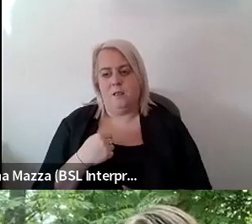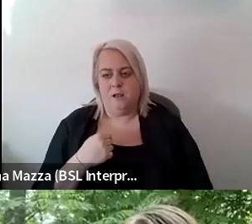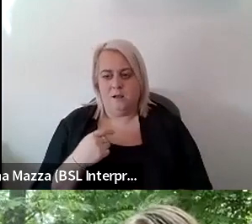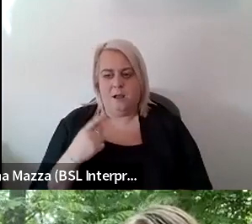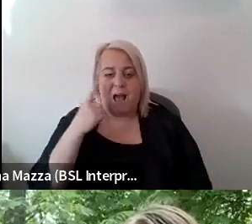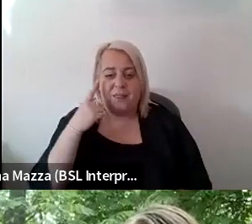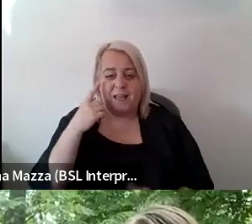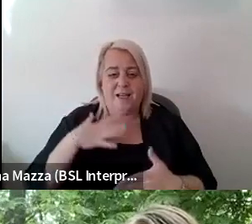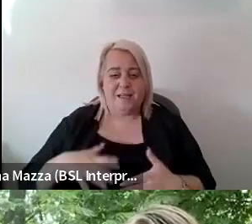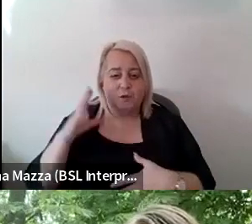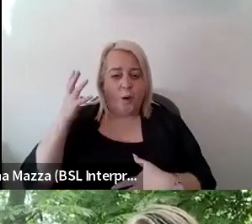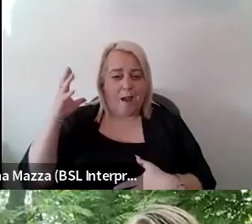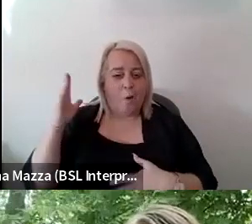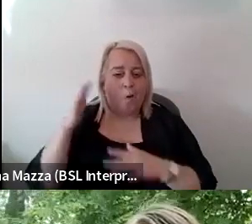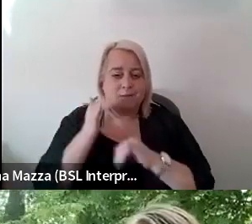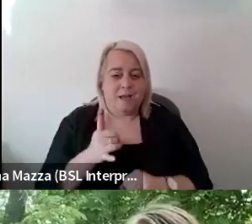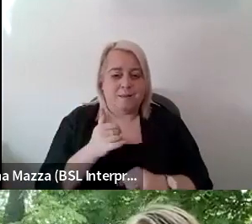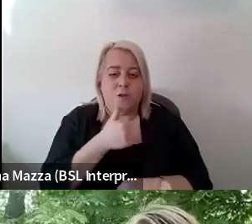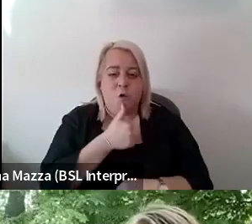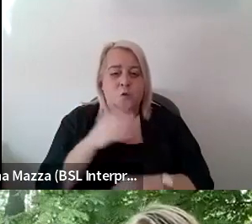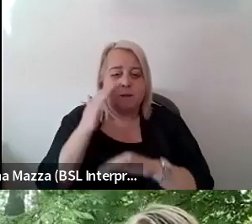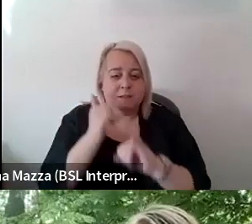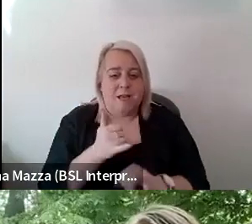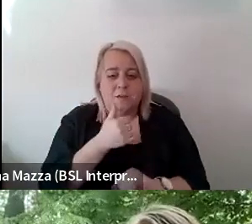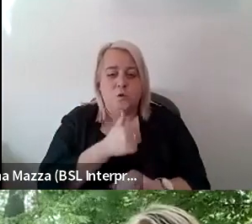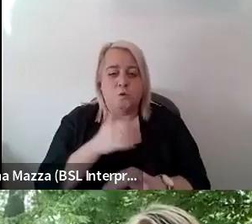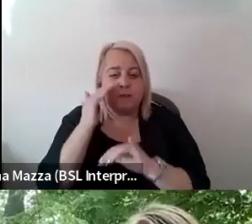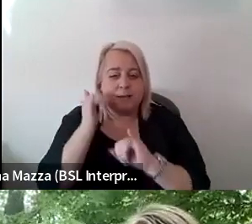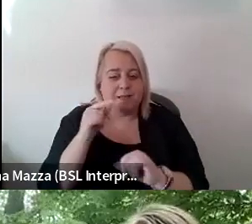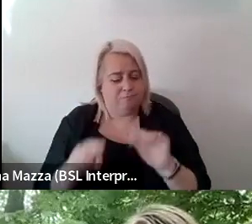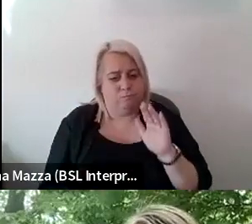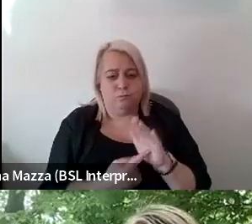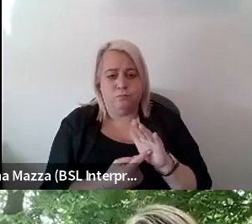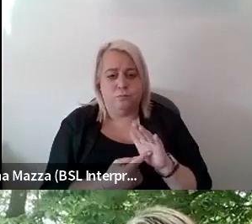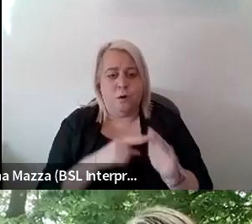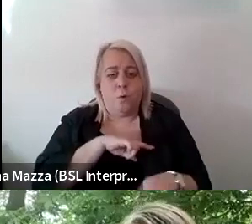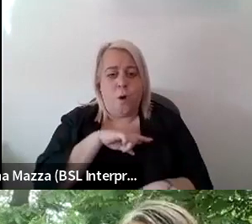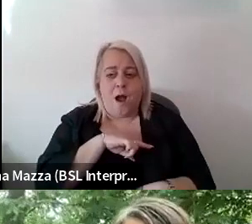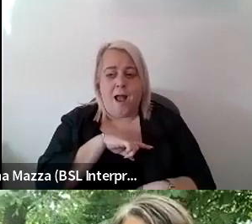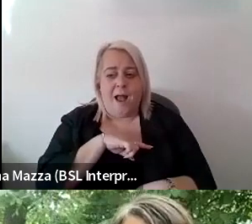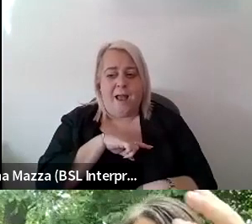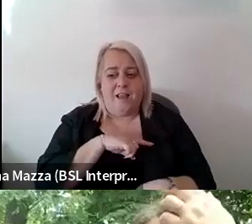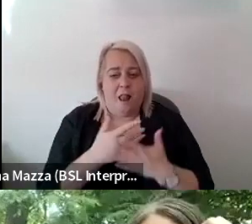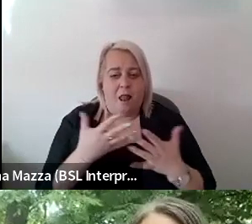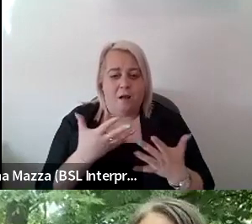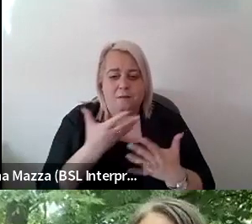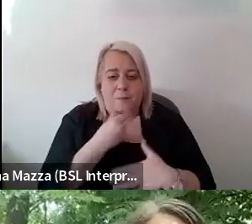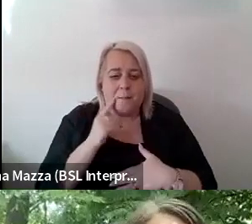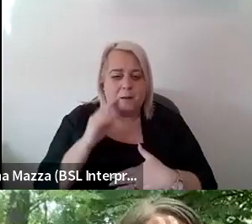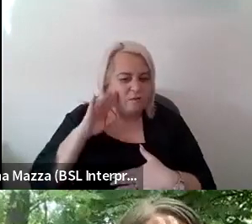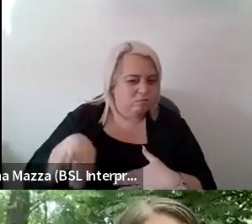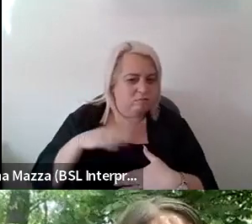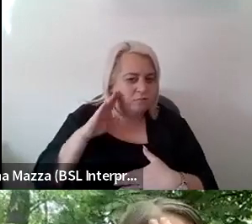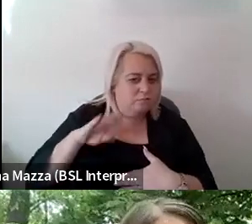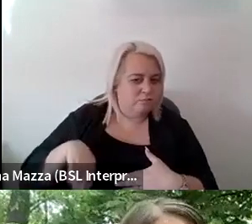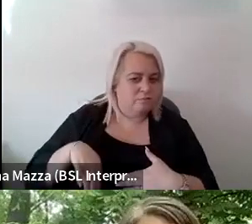echo testing. User testing is so important. I think so often it gets left till last and people don't budget for it. They don't